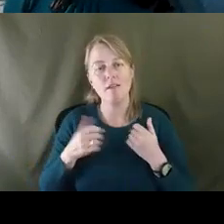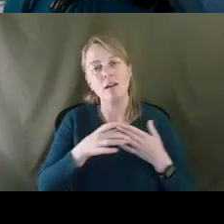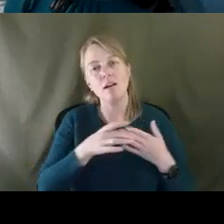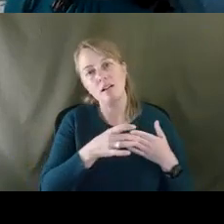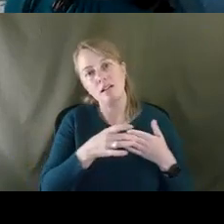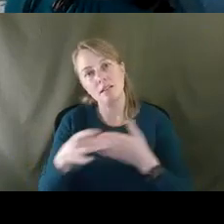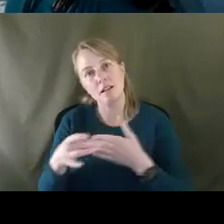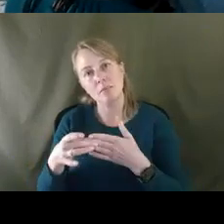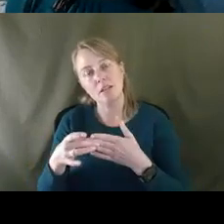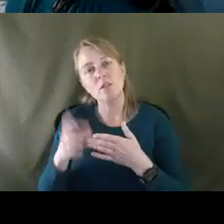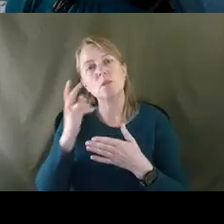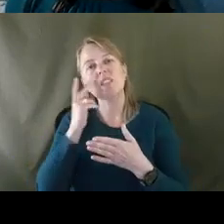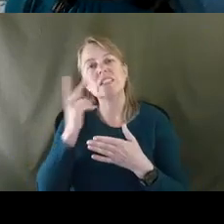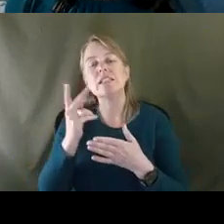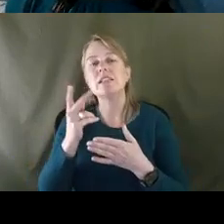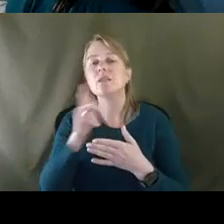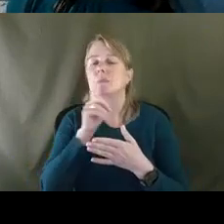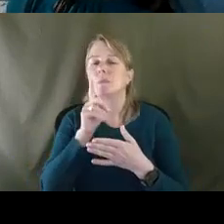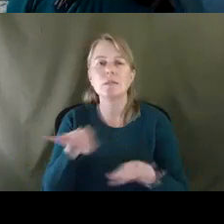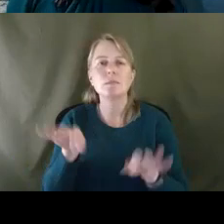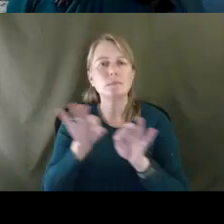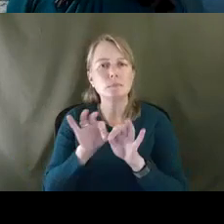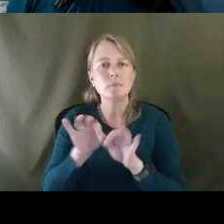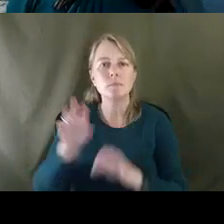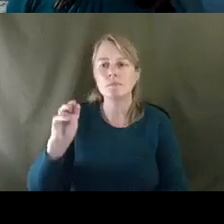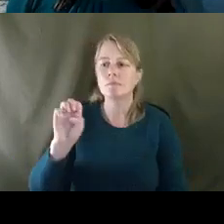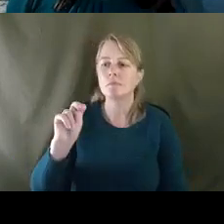to see how important mentoring is to